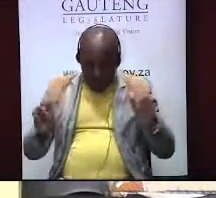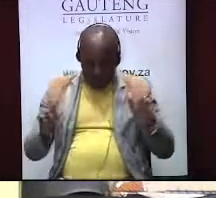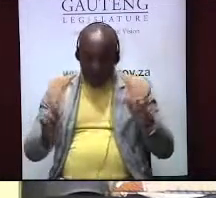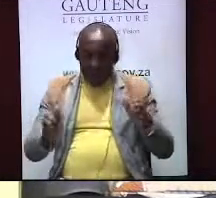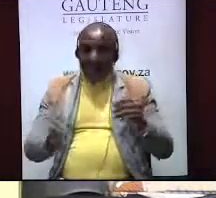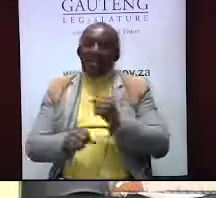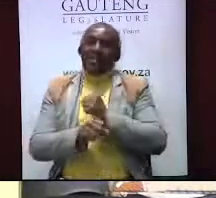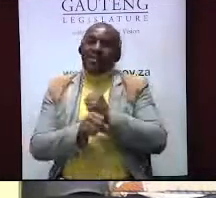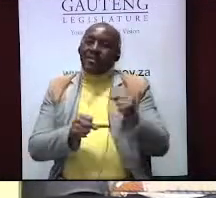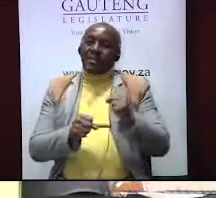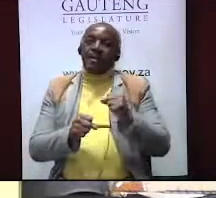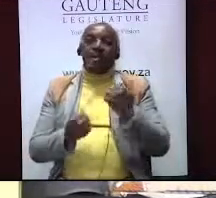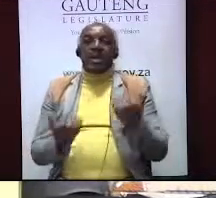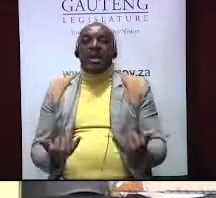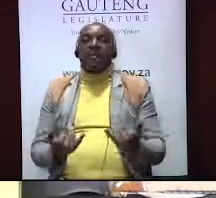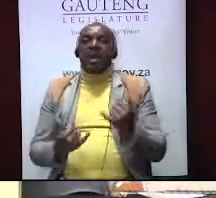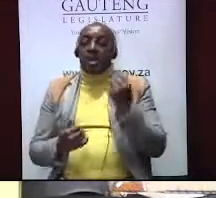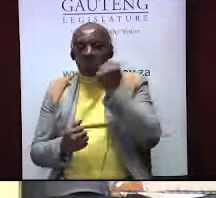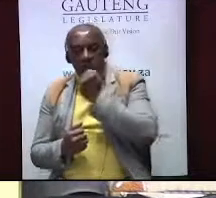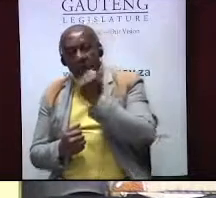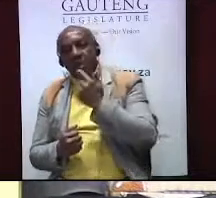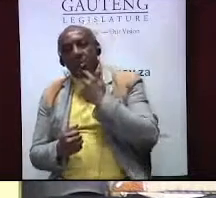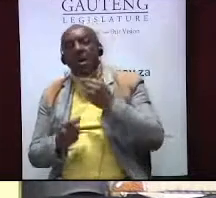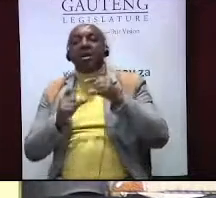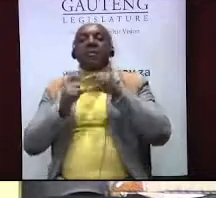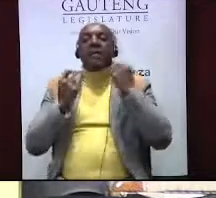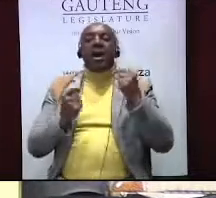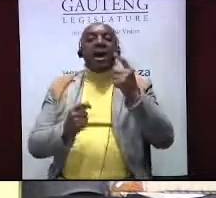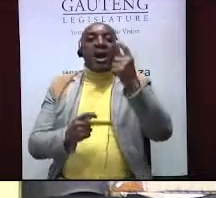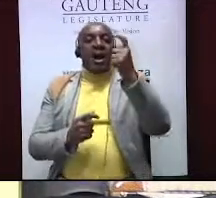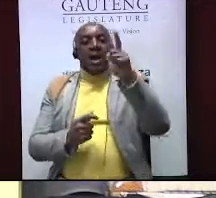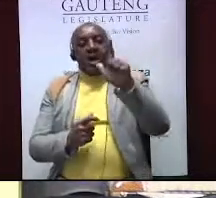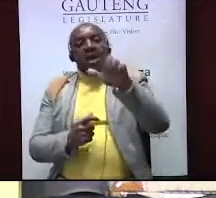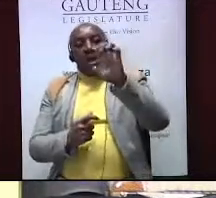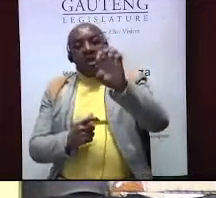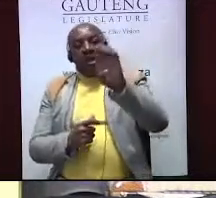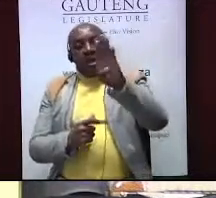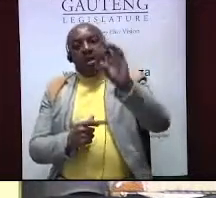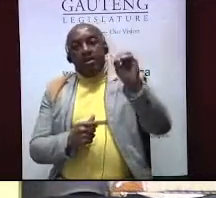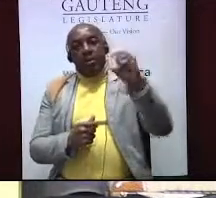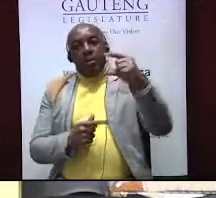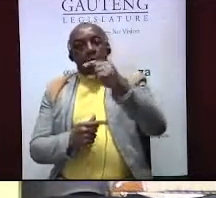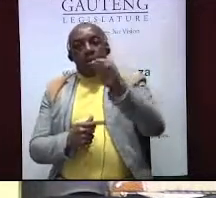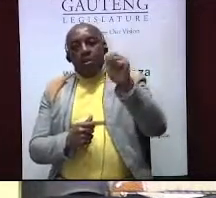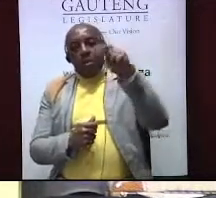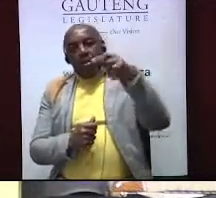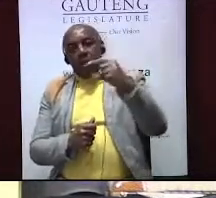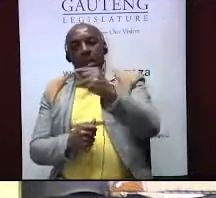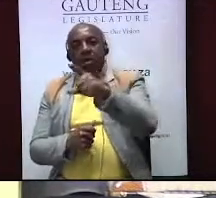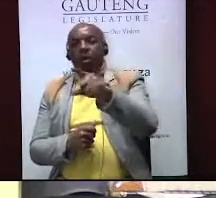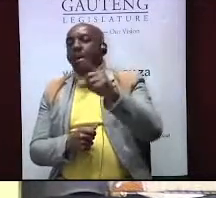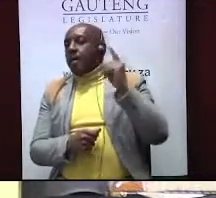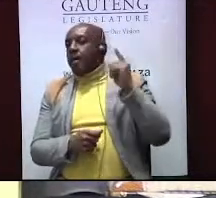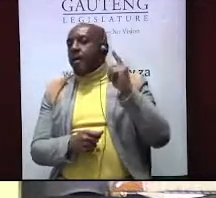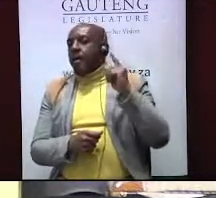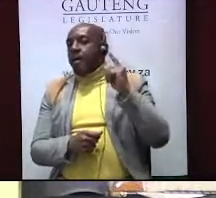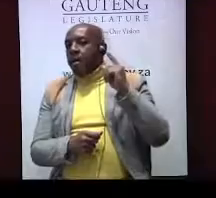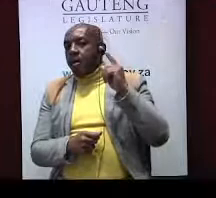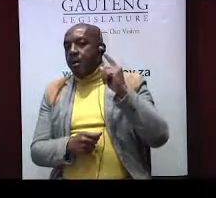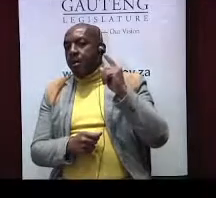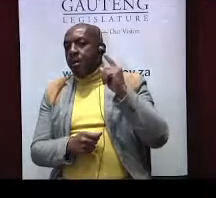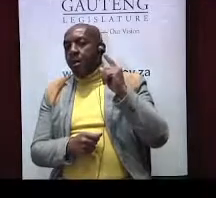And extend my apology to Pastor Lebohang Ransadi, who was supposed to do the closing prayer.